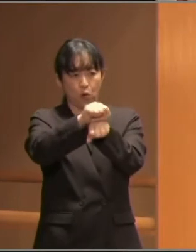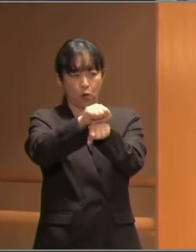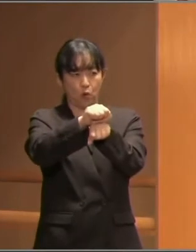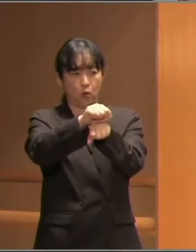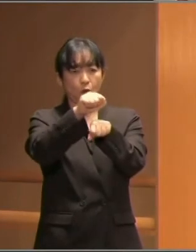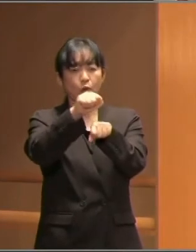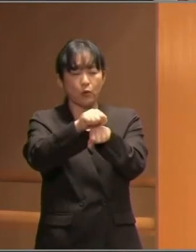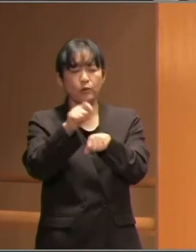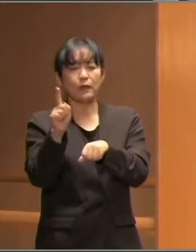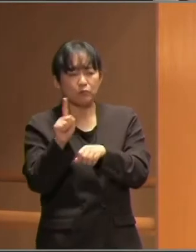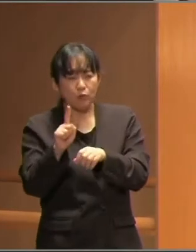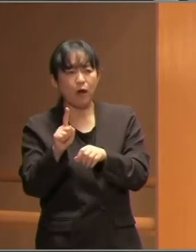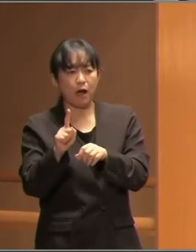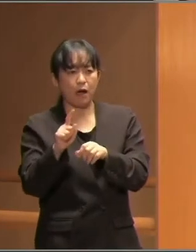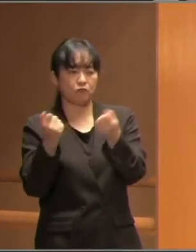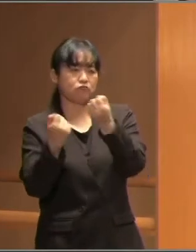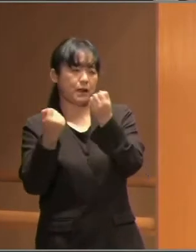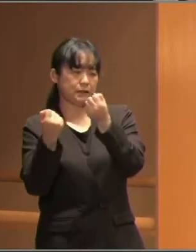So